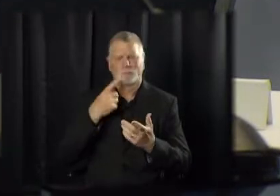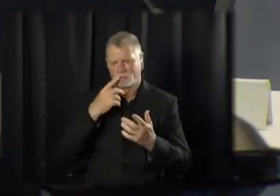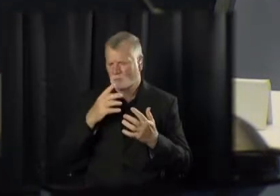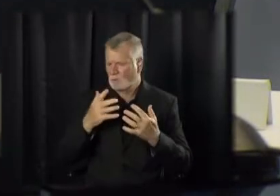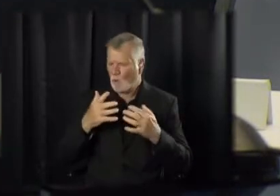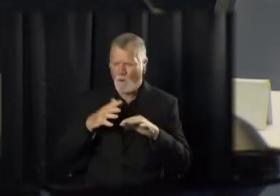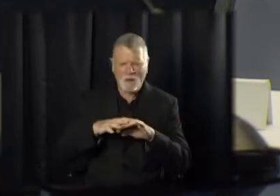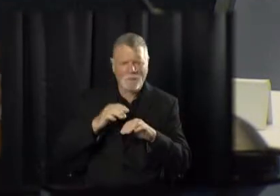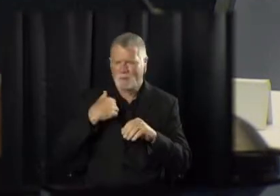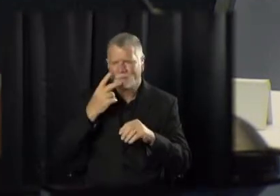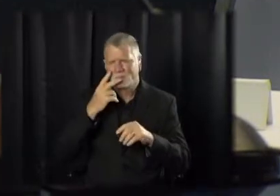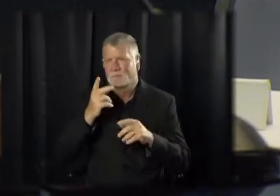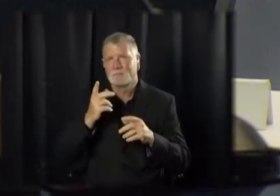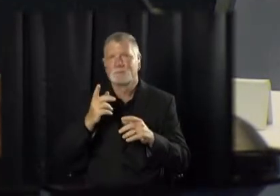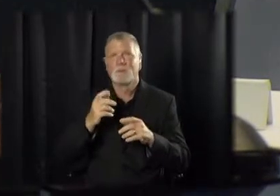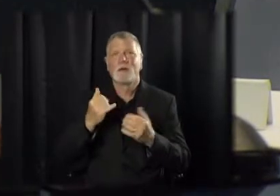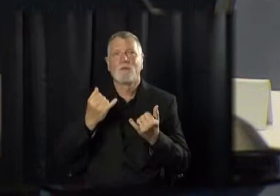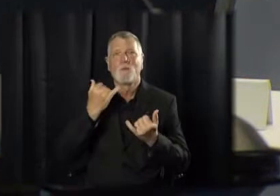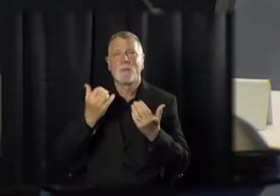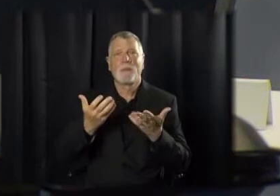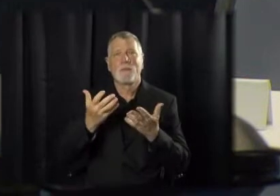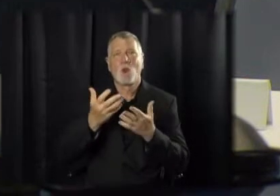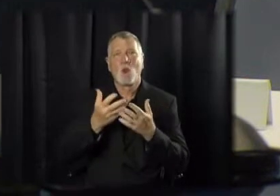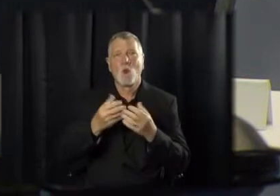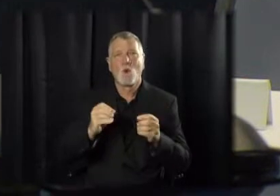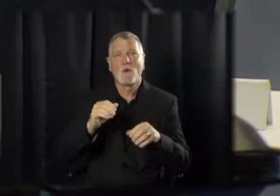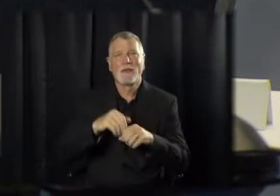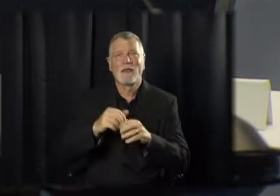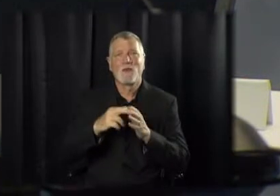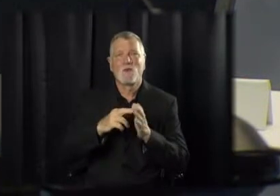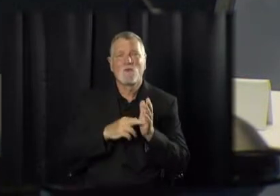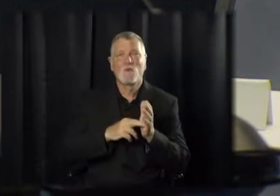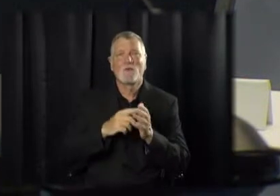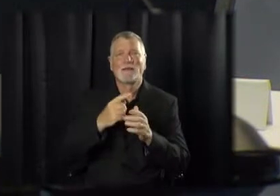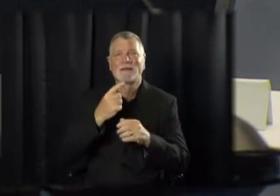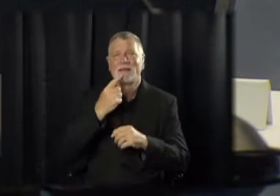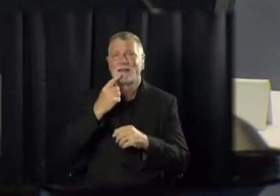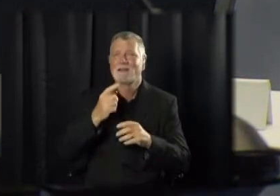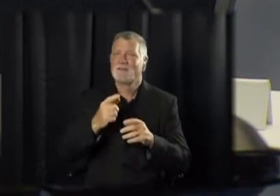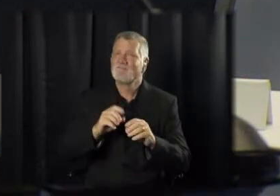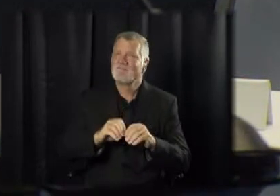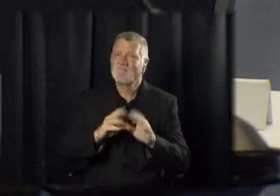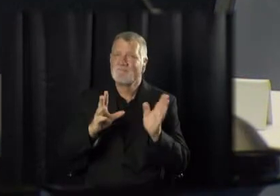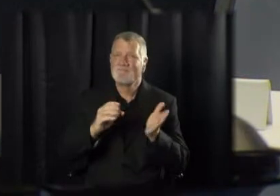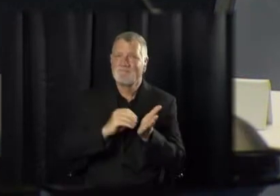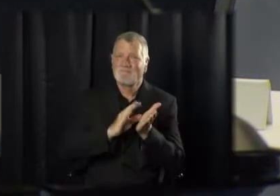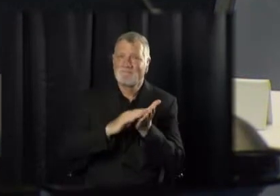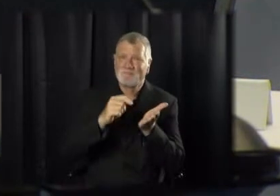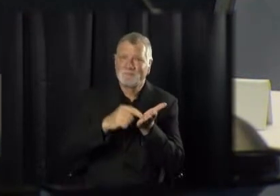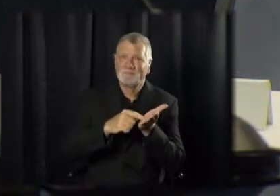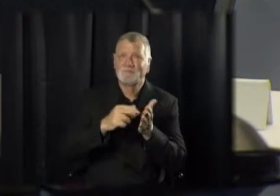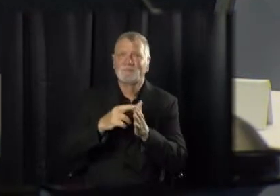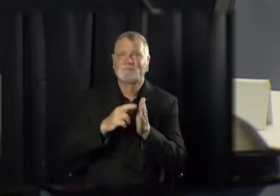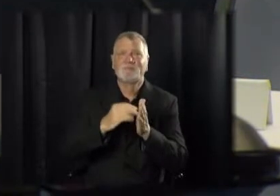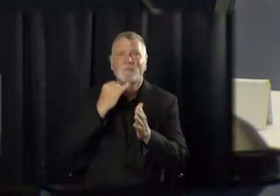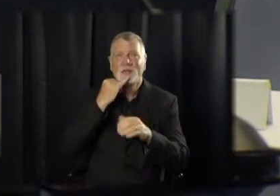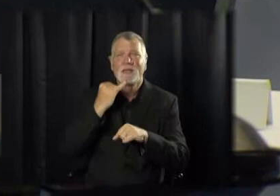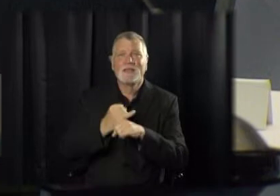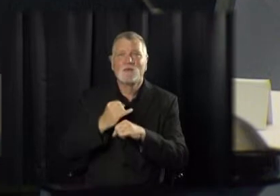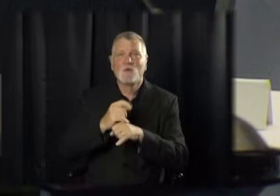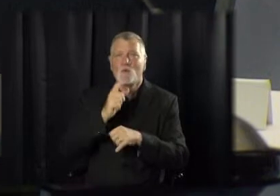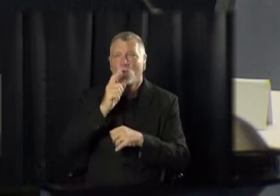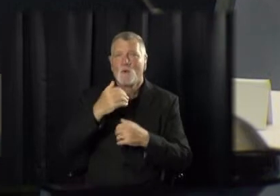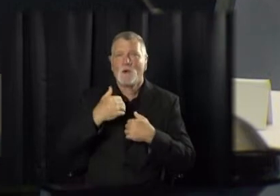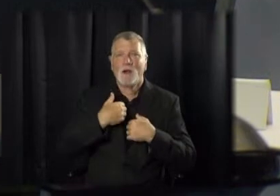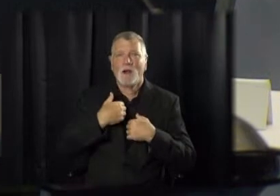admit, okay, that we could lose, because in the rules, it states very clearly that an institution that